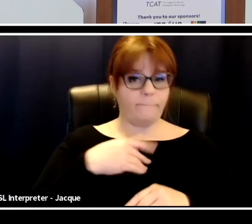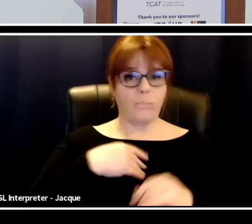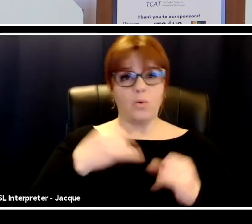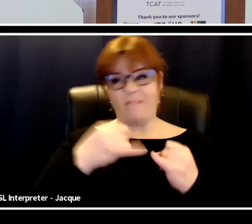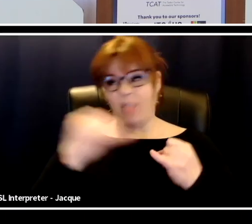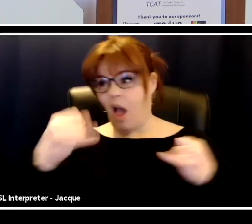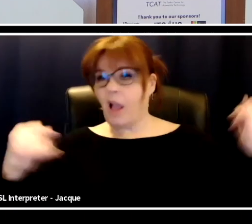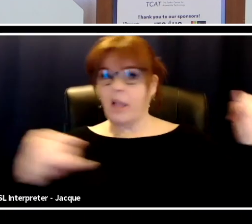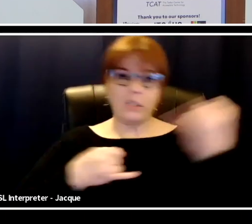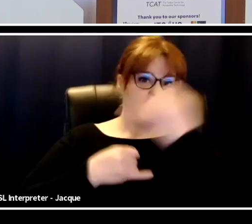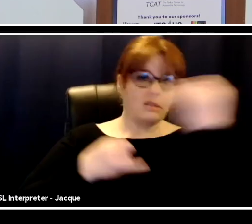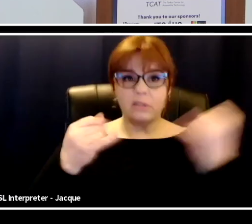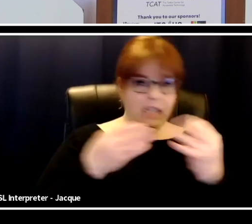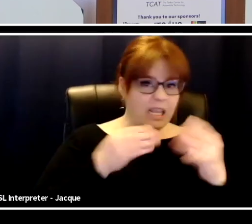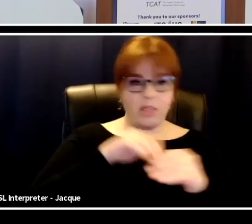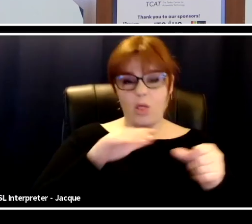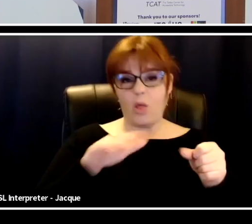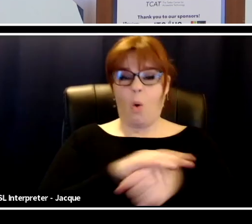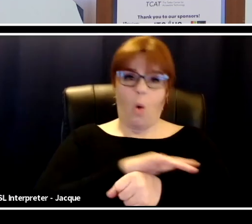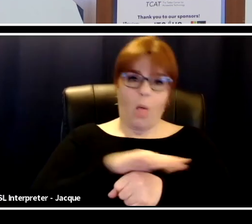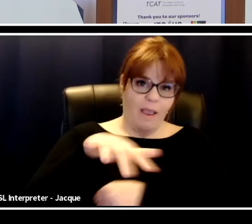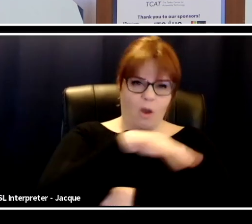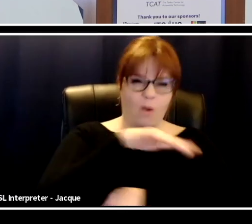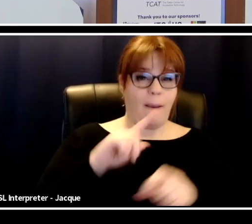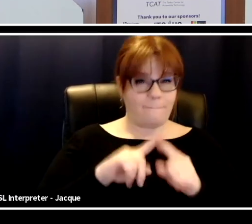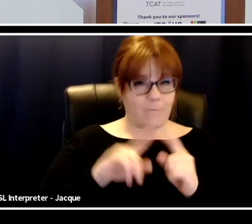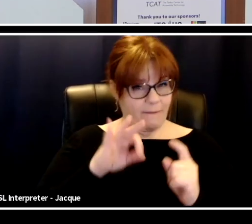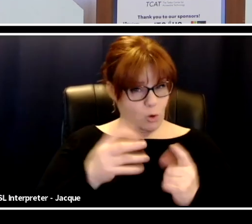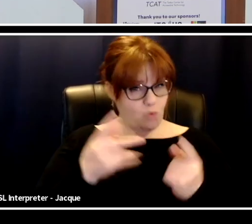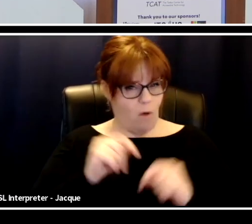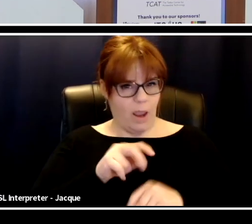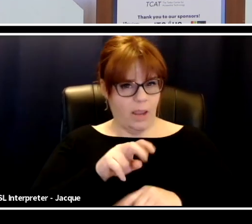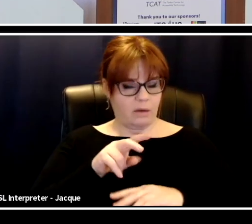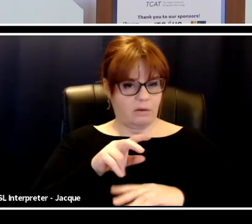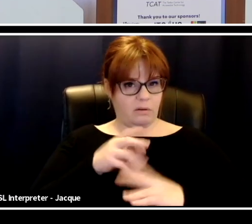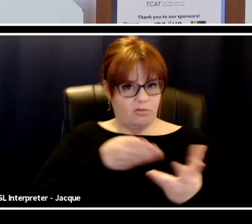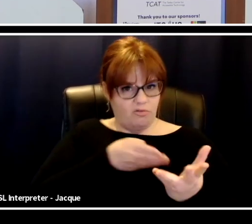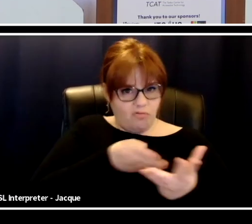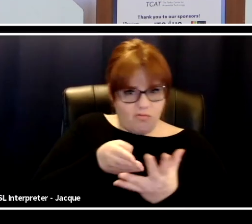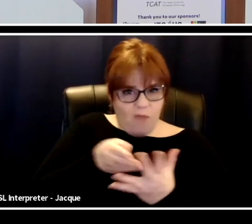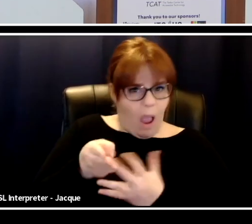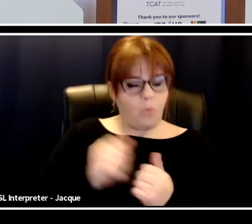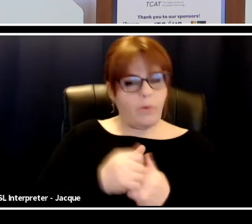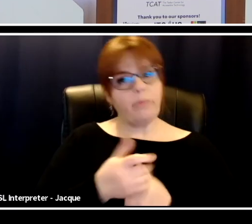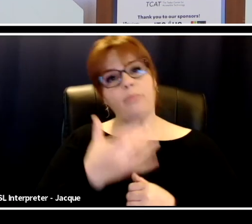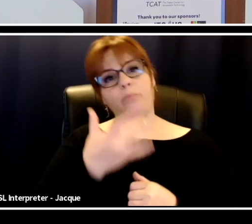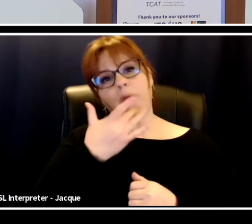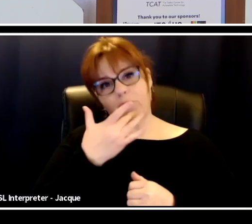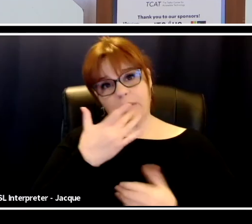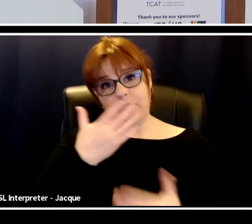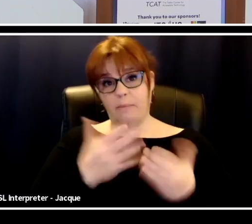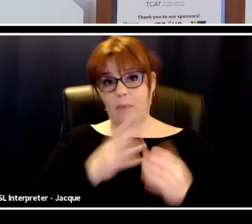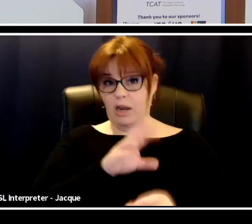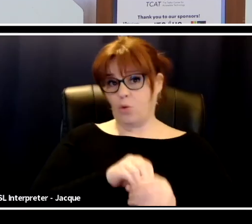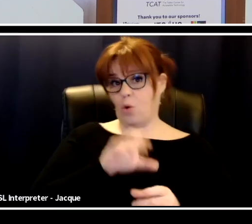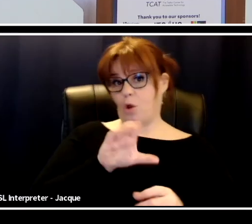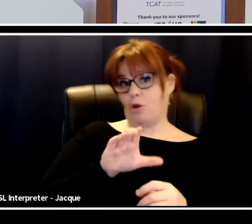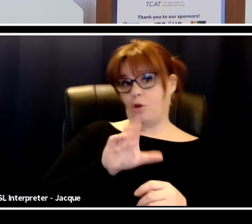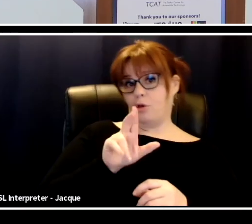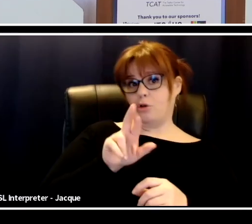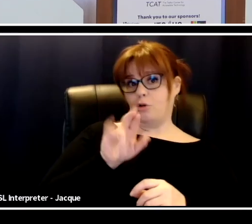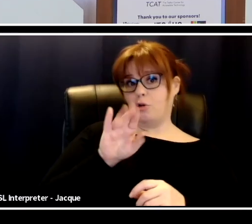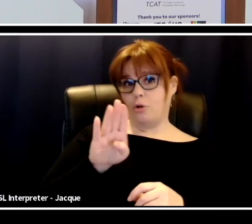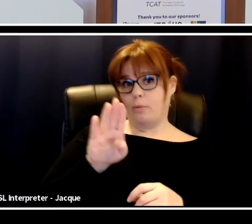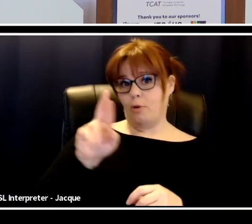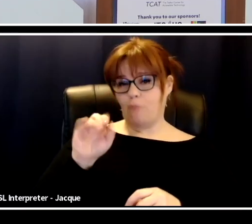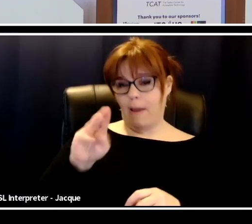whole geographic area, but if you actually try to route with, preferences that might include a curb ramp, you might not get very far before the